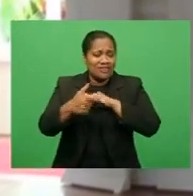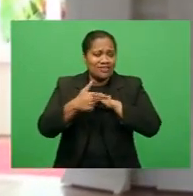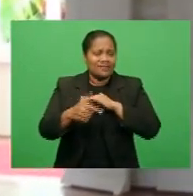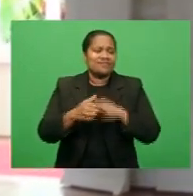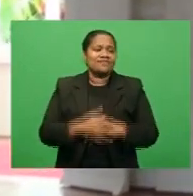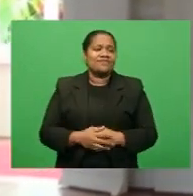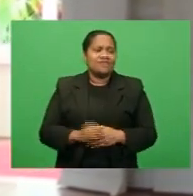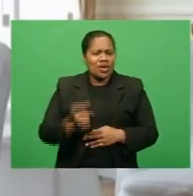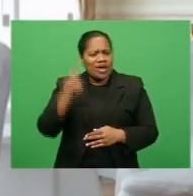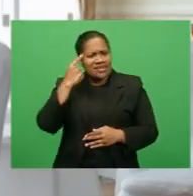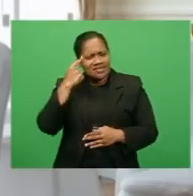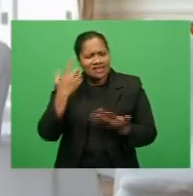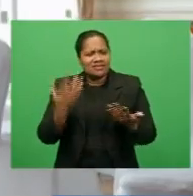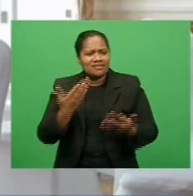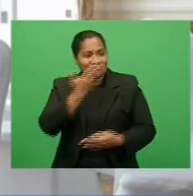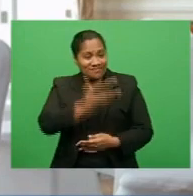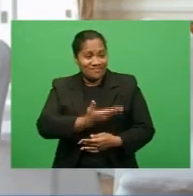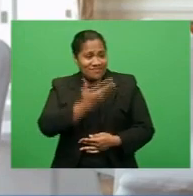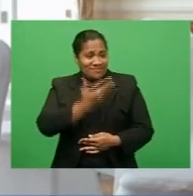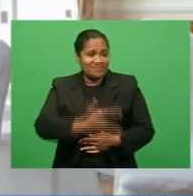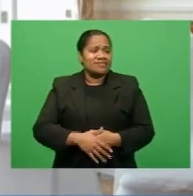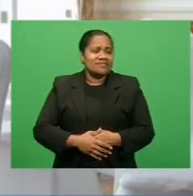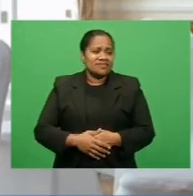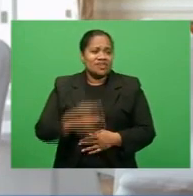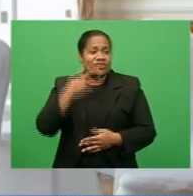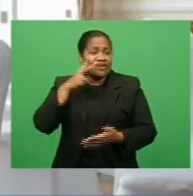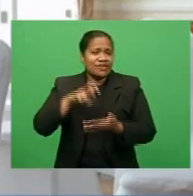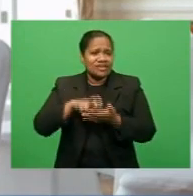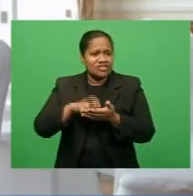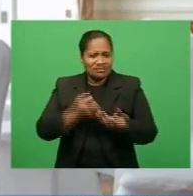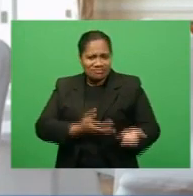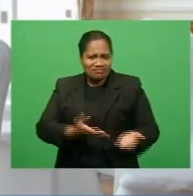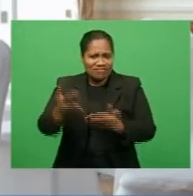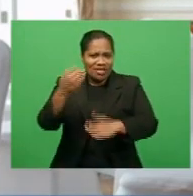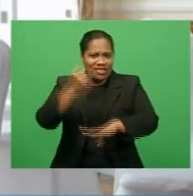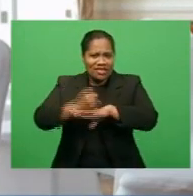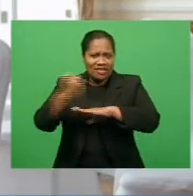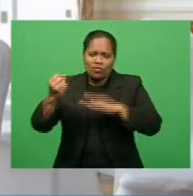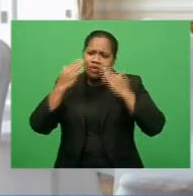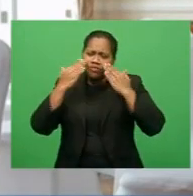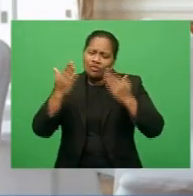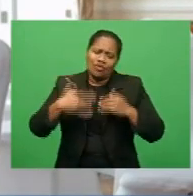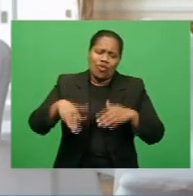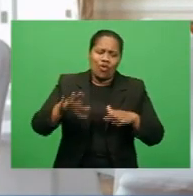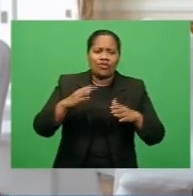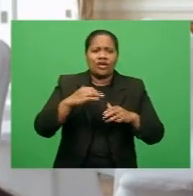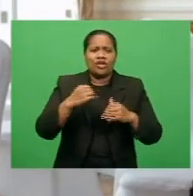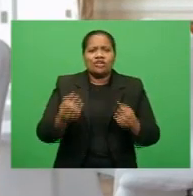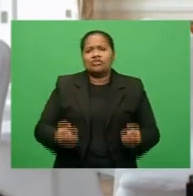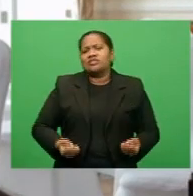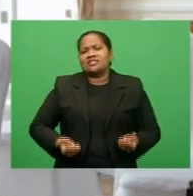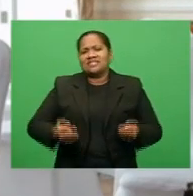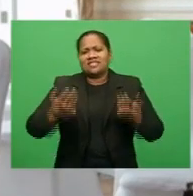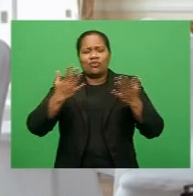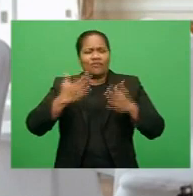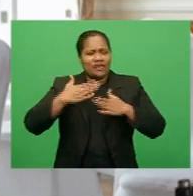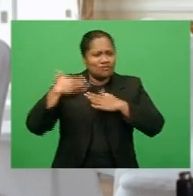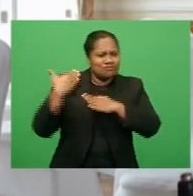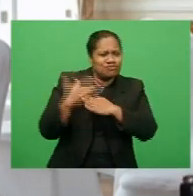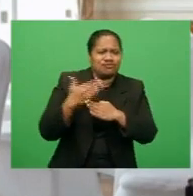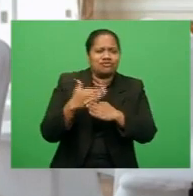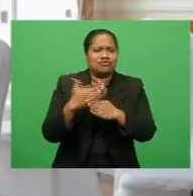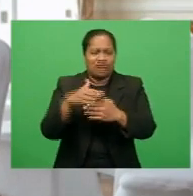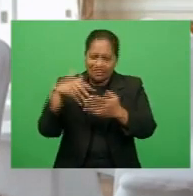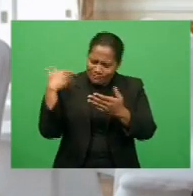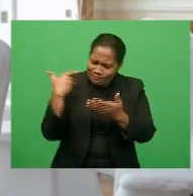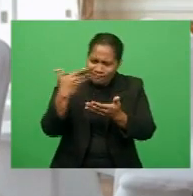the ultimate recognition is from your own government. Makes you appreciate all the sacrifices you've gone through over the years.